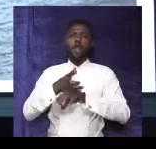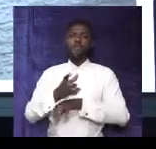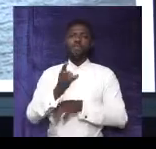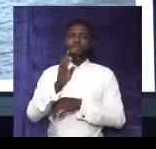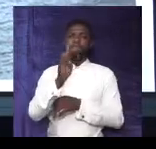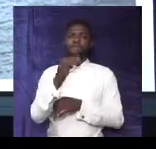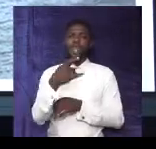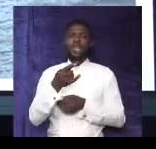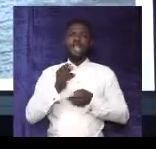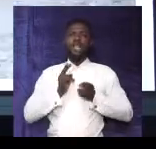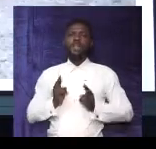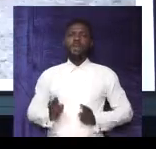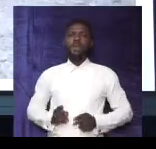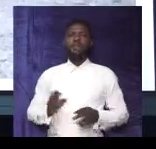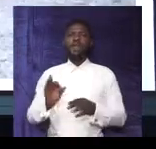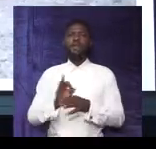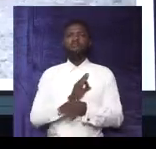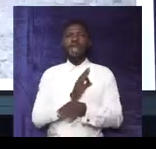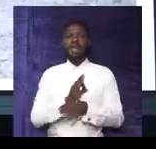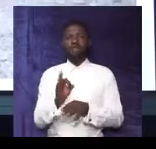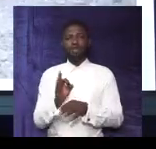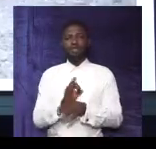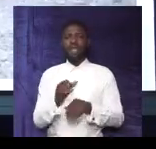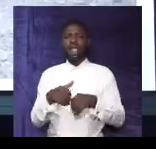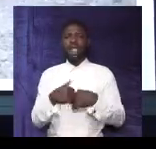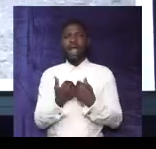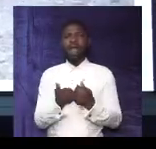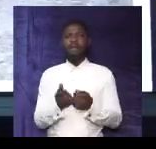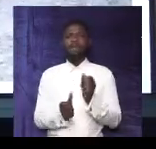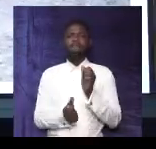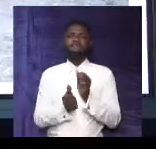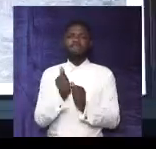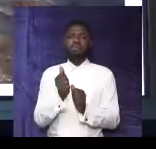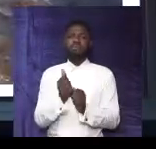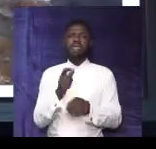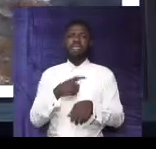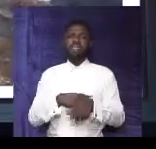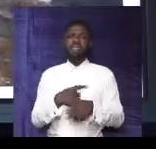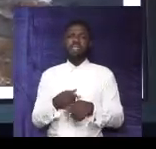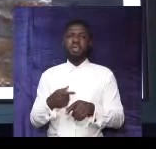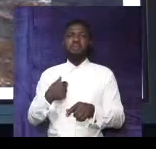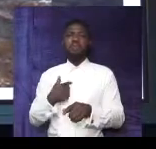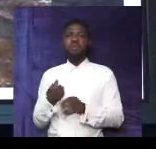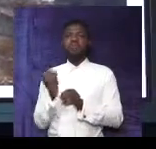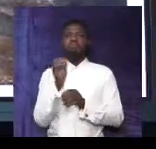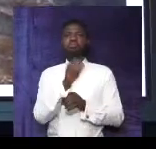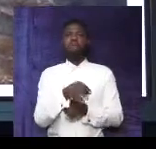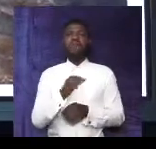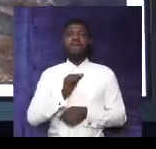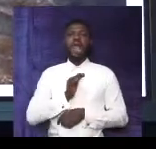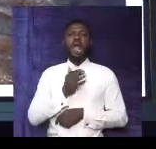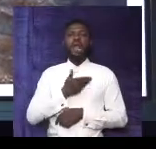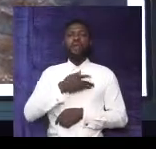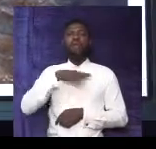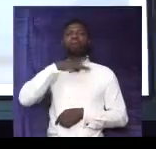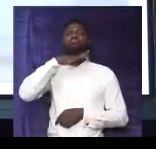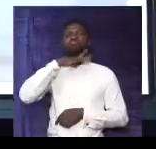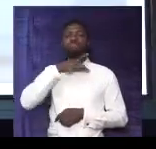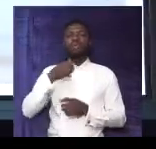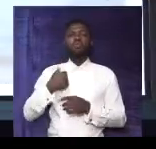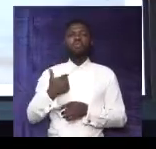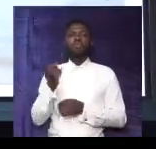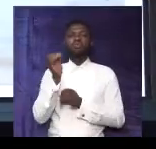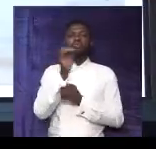majorly caused by the human factors. How? Most times we drop